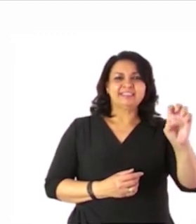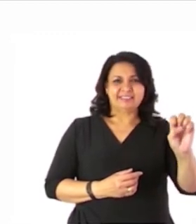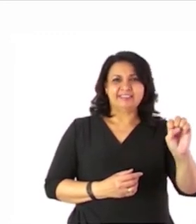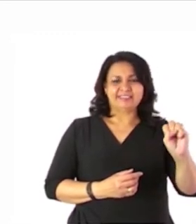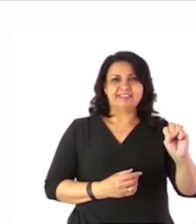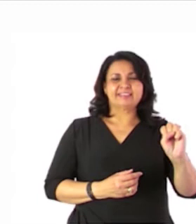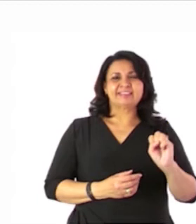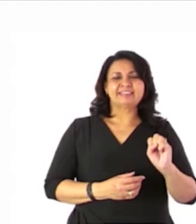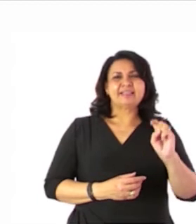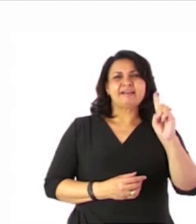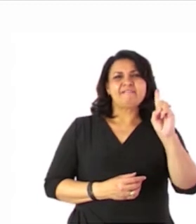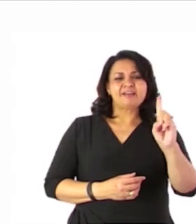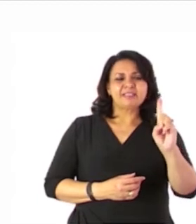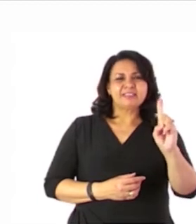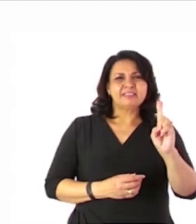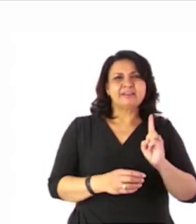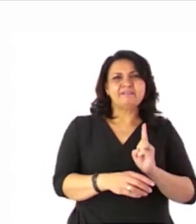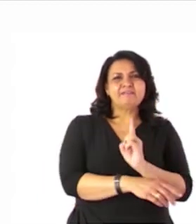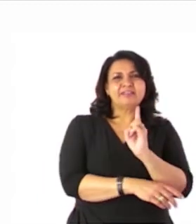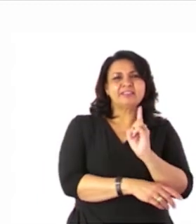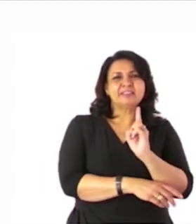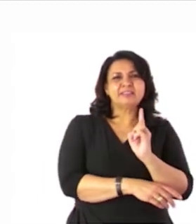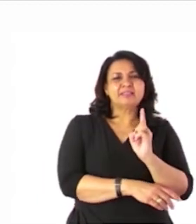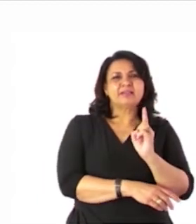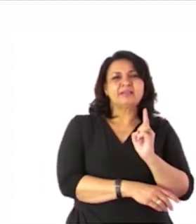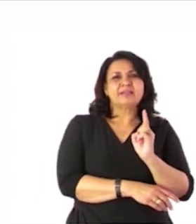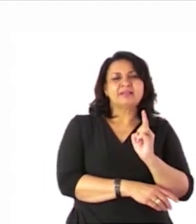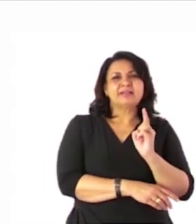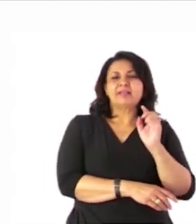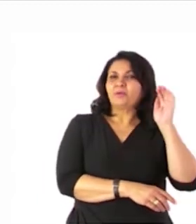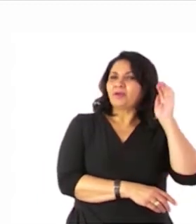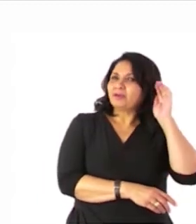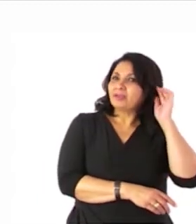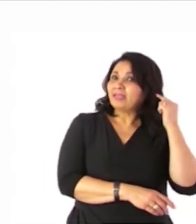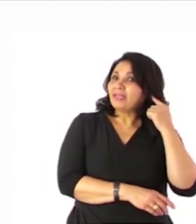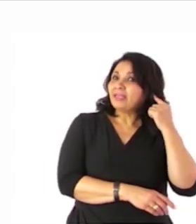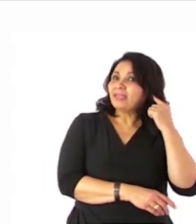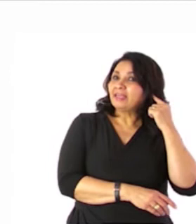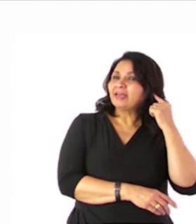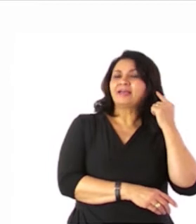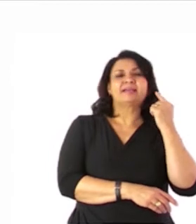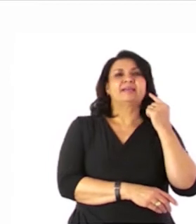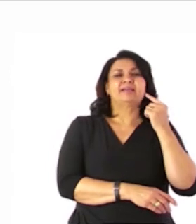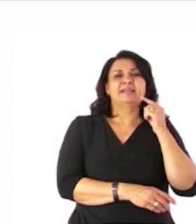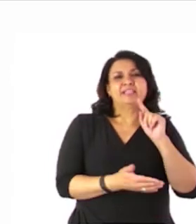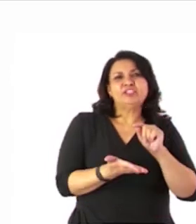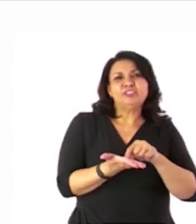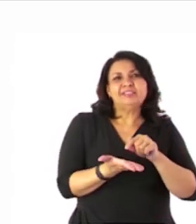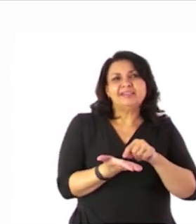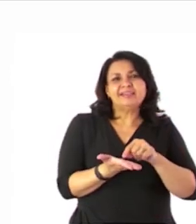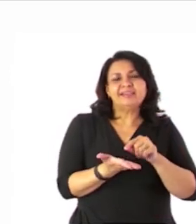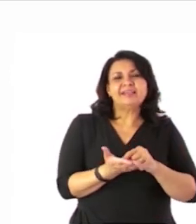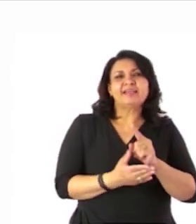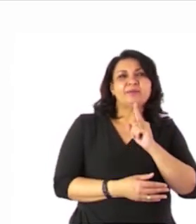first column, let's look at that. We have got our ear and the cheek and